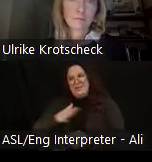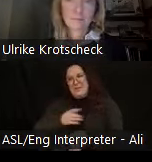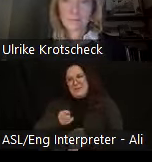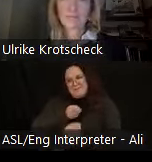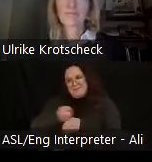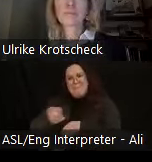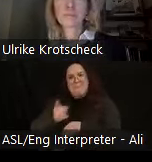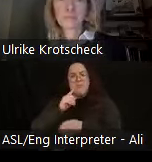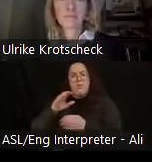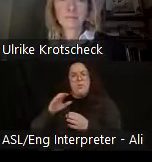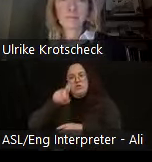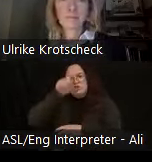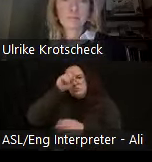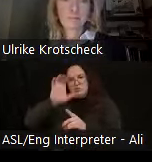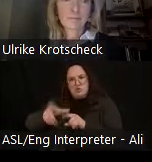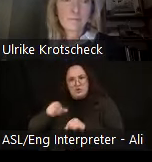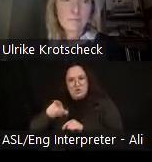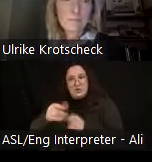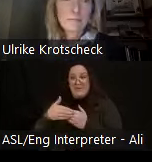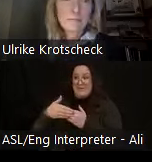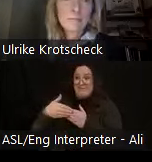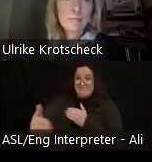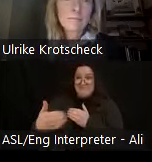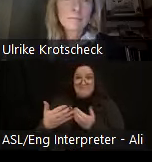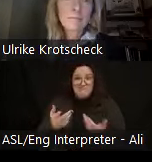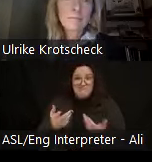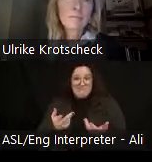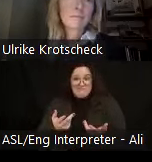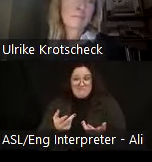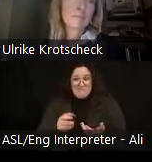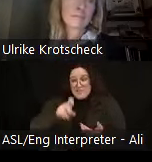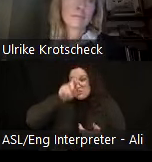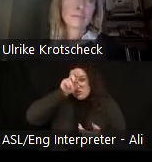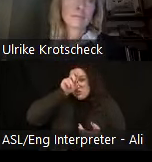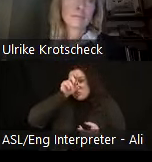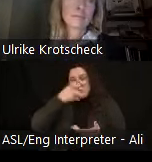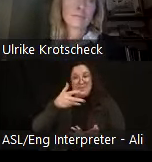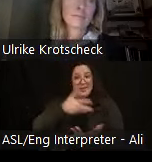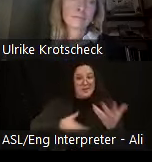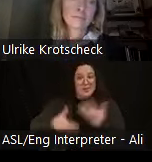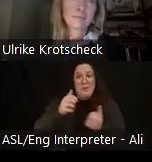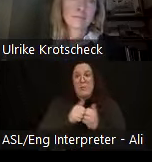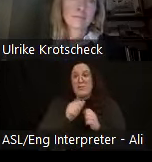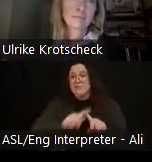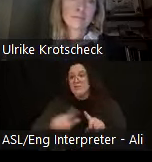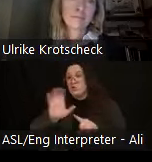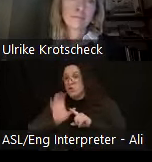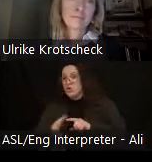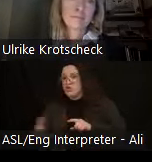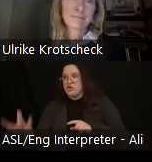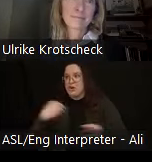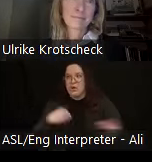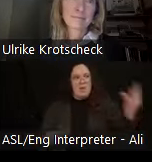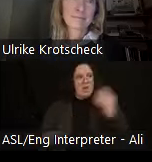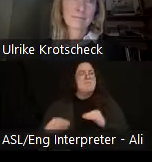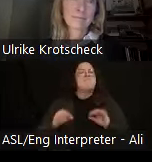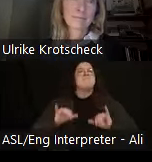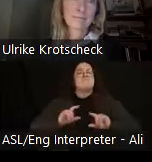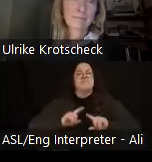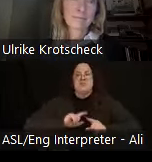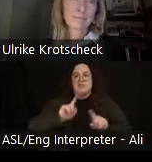culture. If we go beyond that, when we start seeing Egyptians interact with other cultures, we get interesting changes in